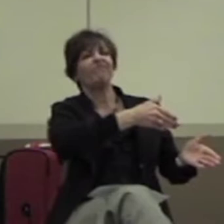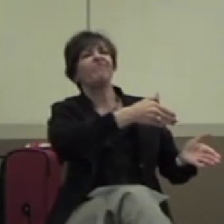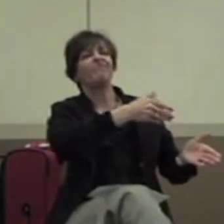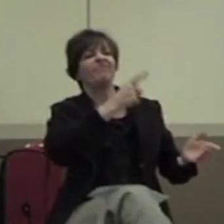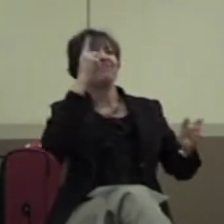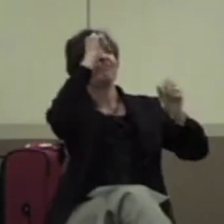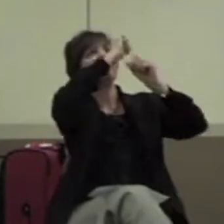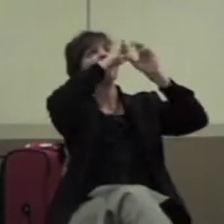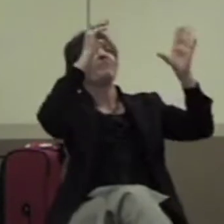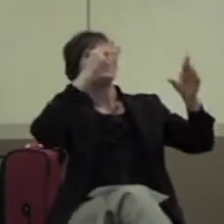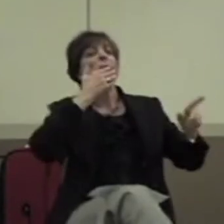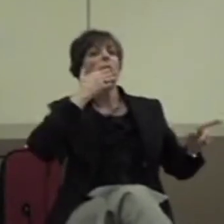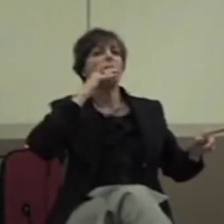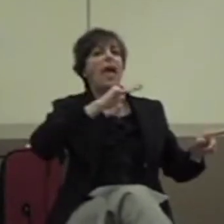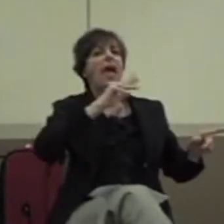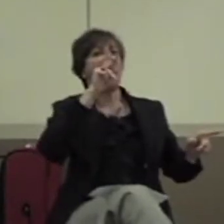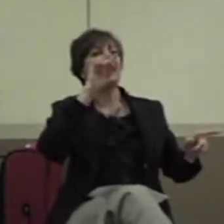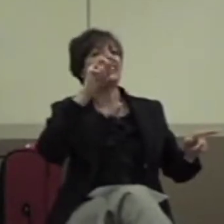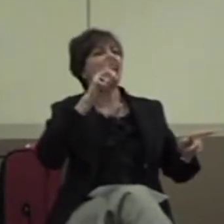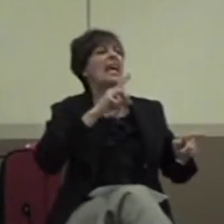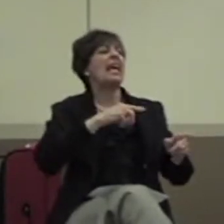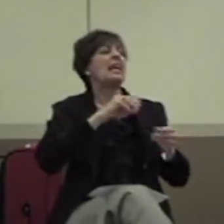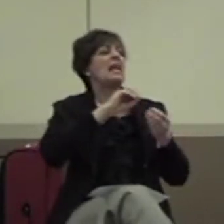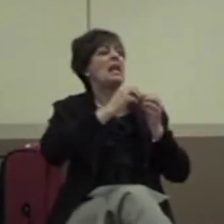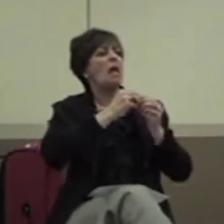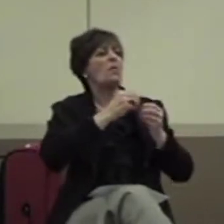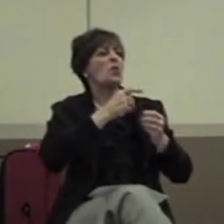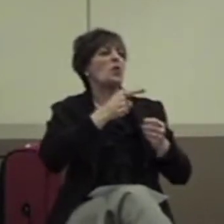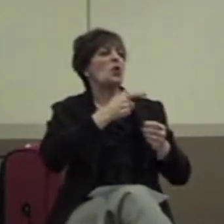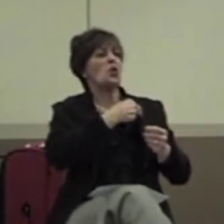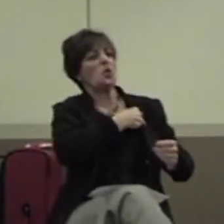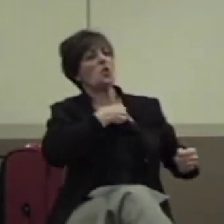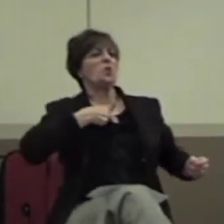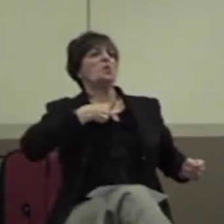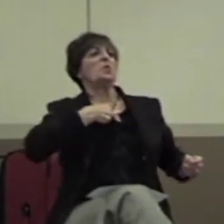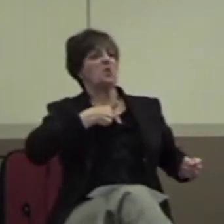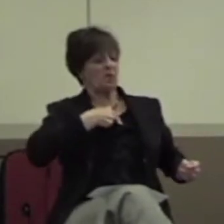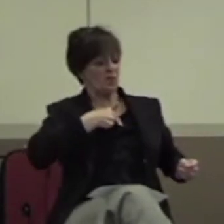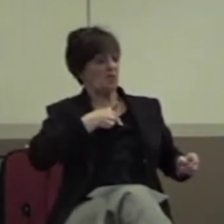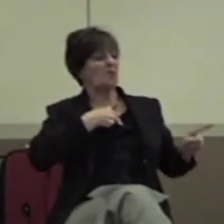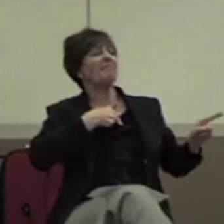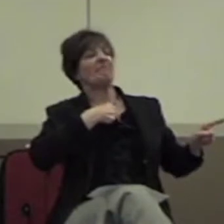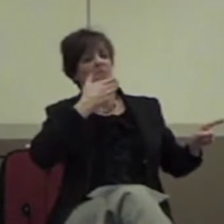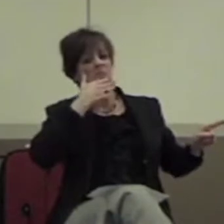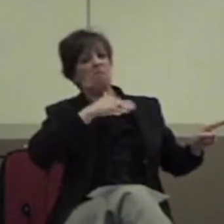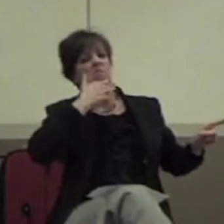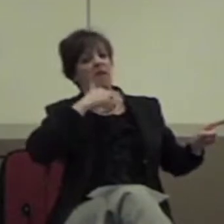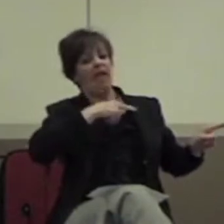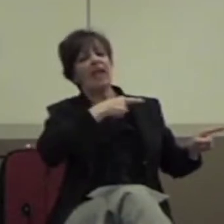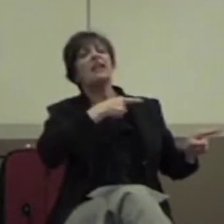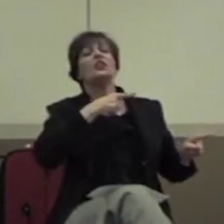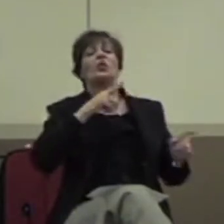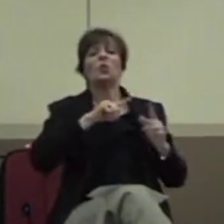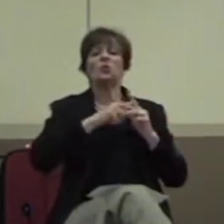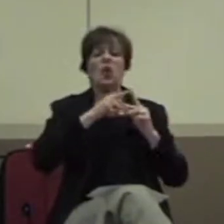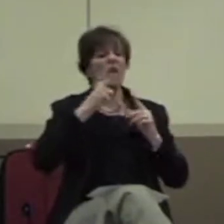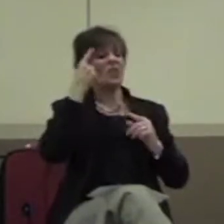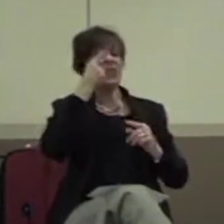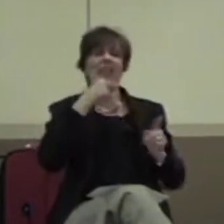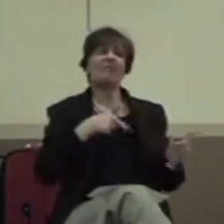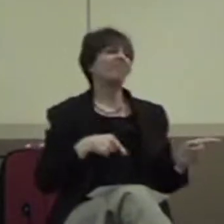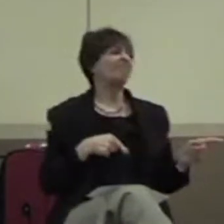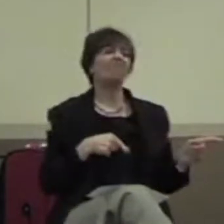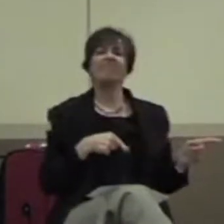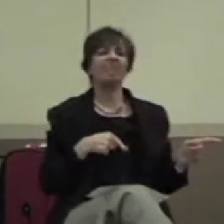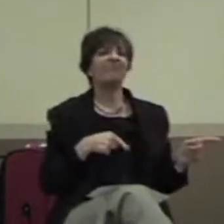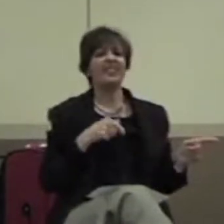Bad kid, problem kid, numbers tattooed on their front pocket. You start to think that the kid's not